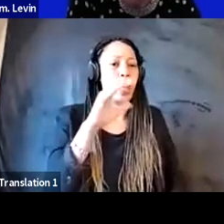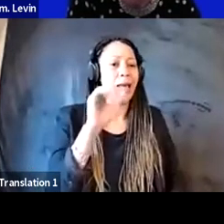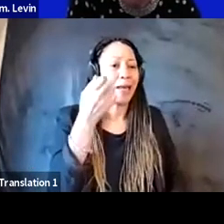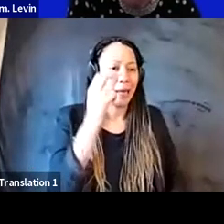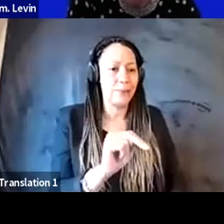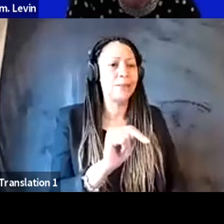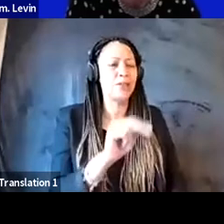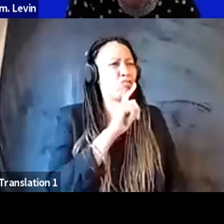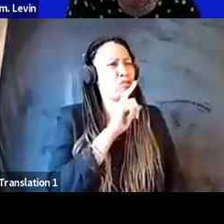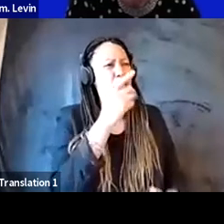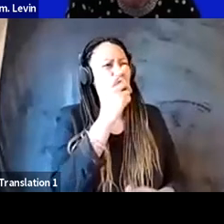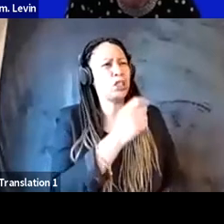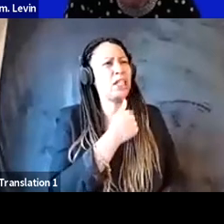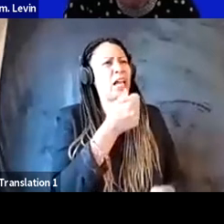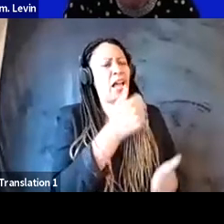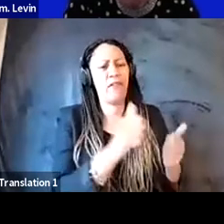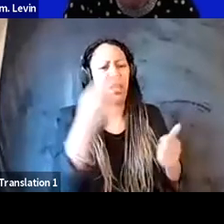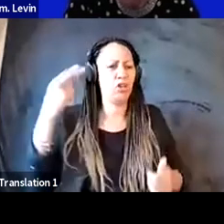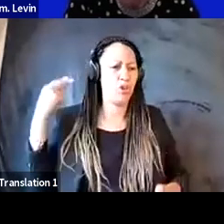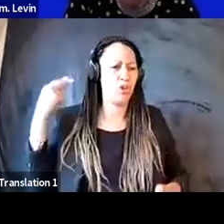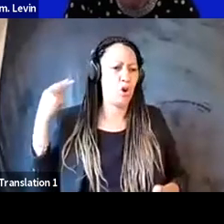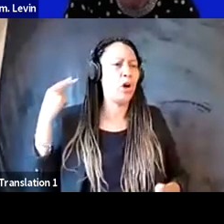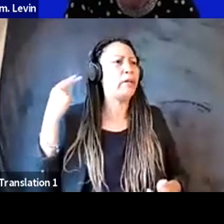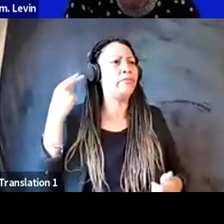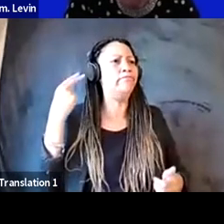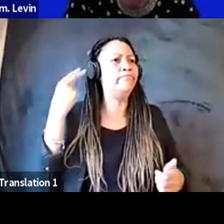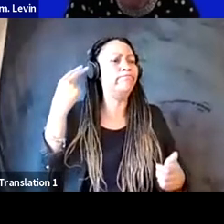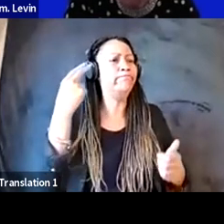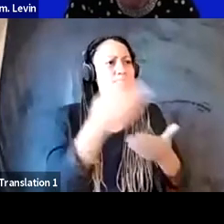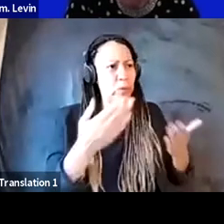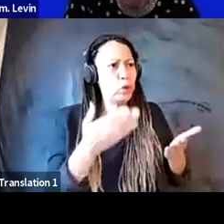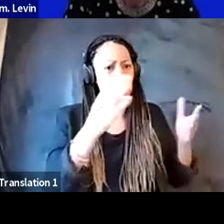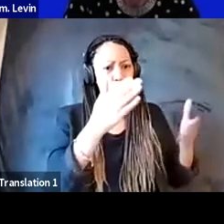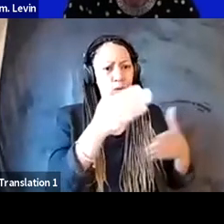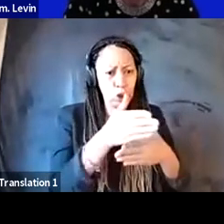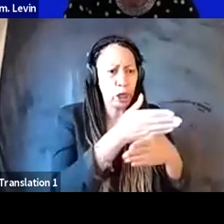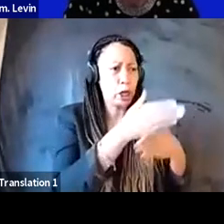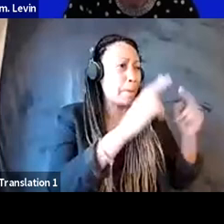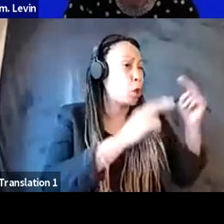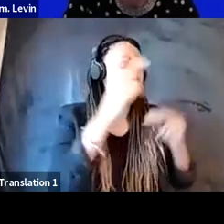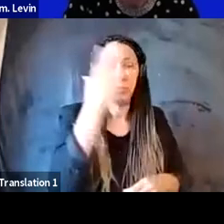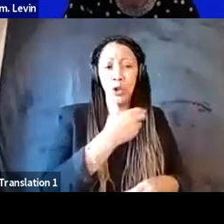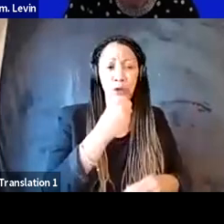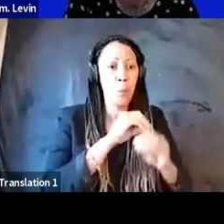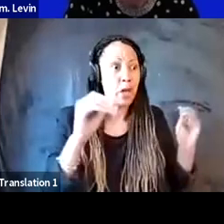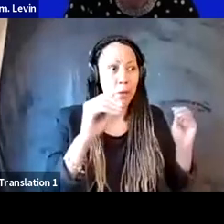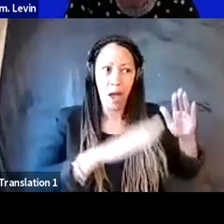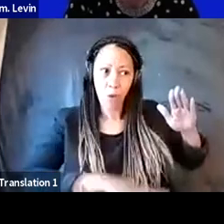think it's really interesting, every historic precedent that you shared, you know, the buildings are beautiful and none of them have ground floor